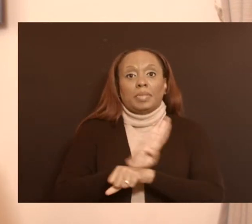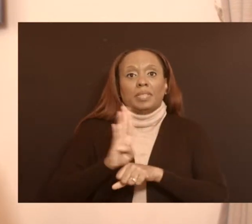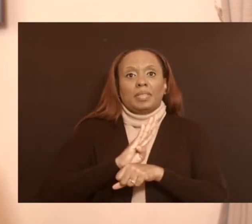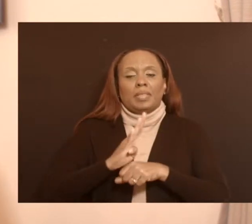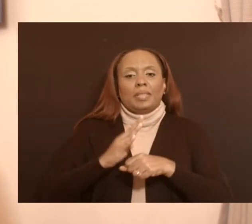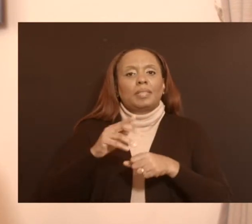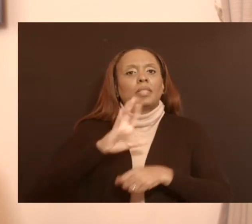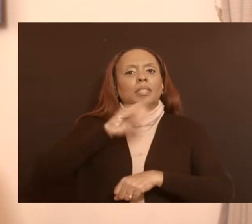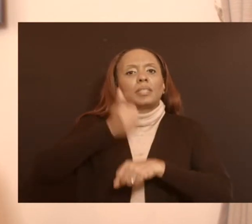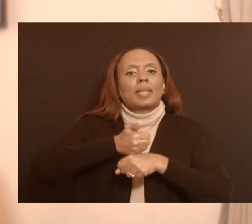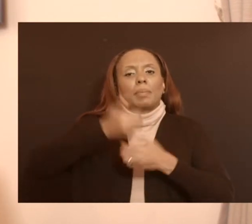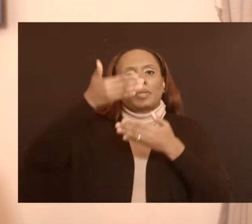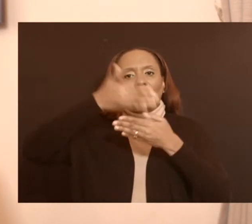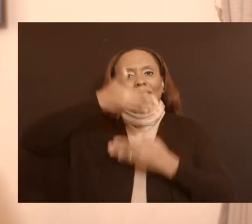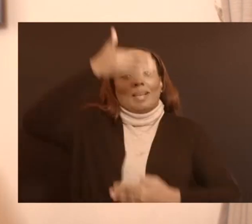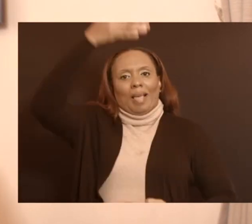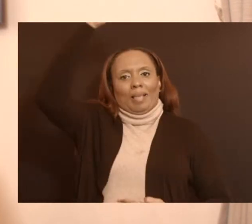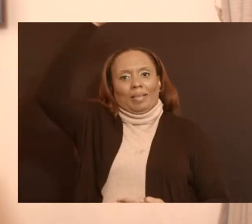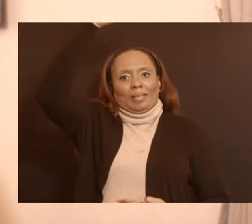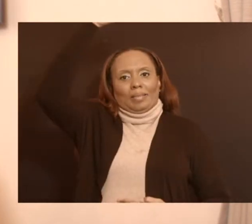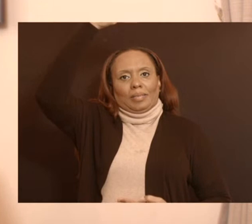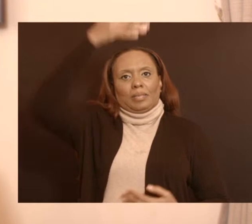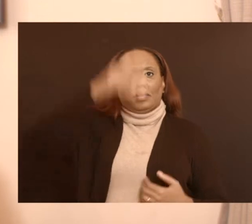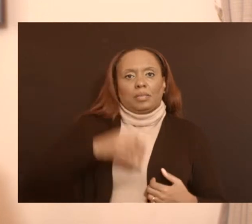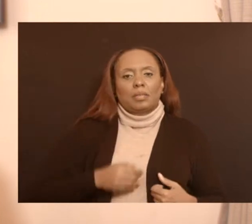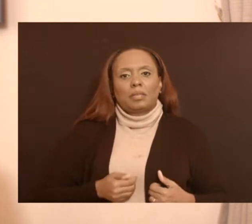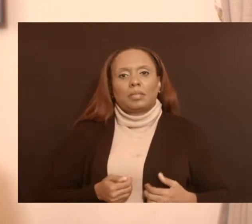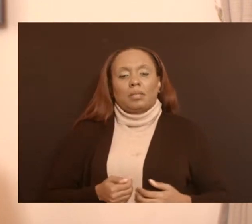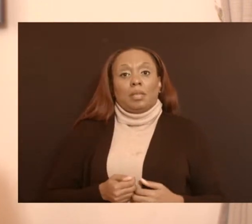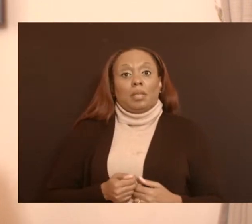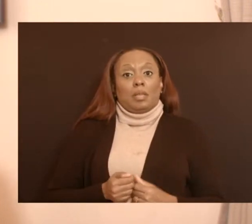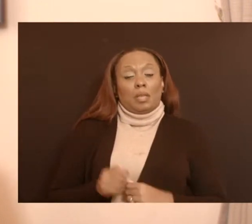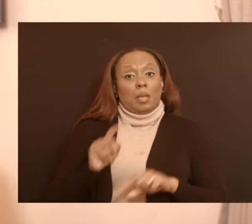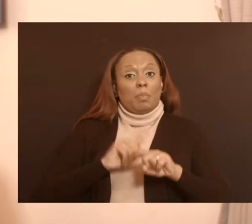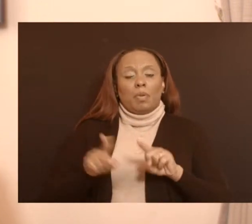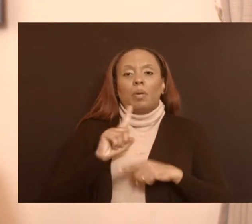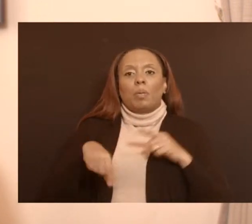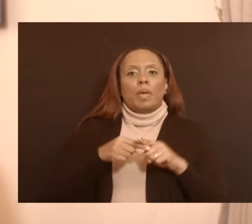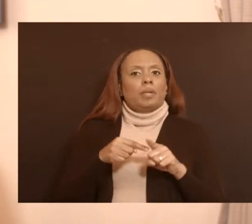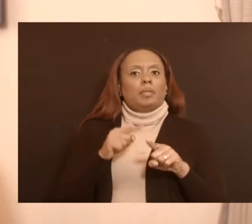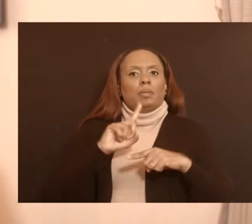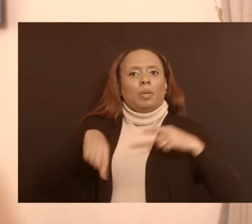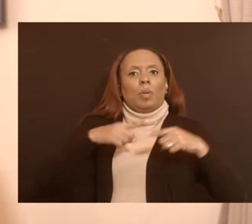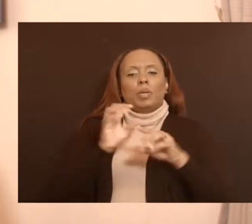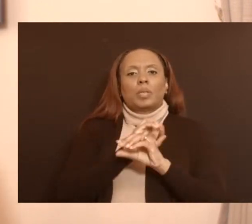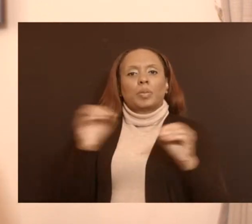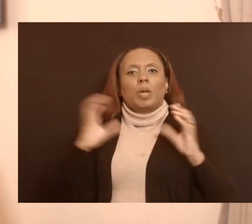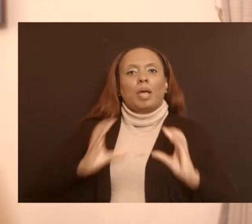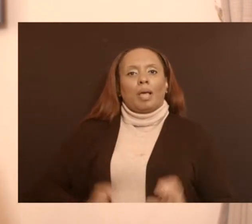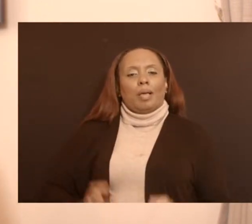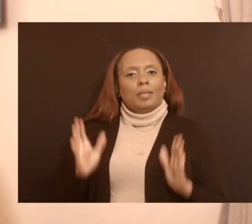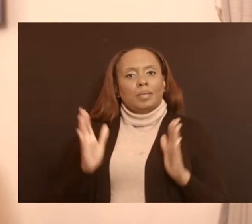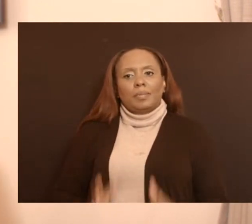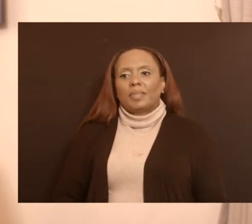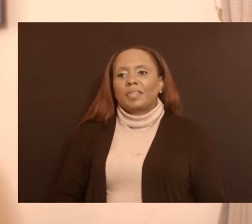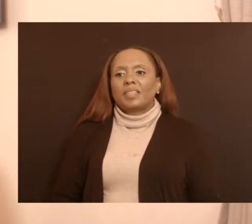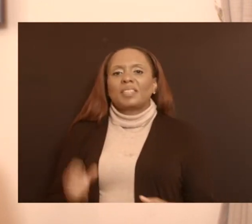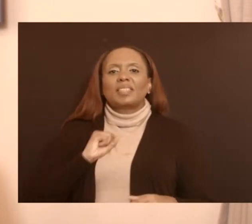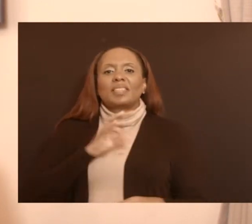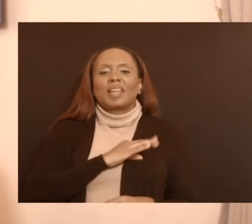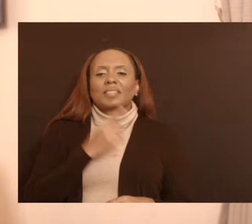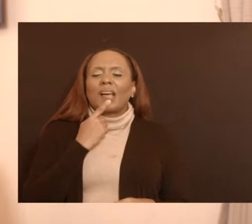place. However, when there are no clients and the staff are in the back, the staff treat each other as though they are part of each other's